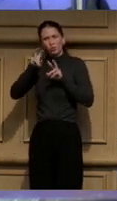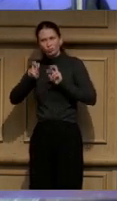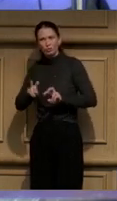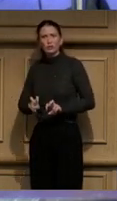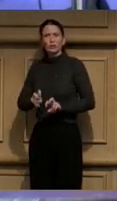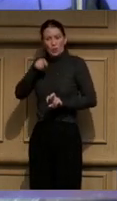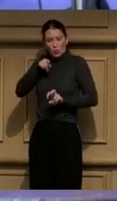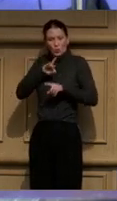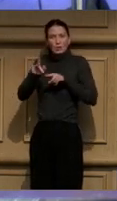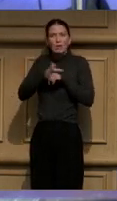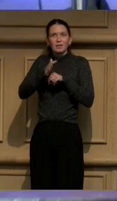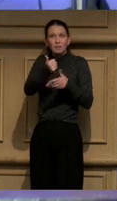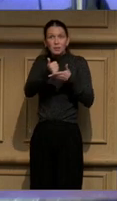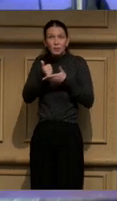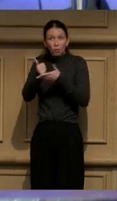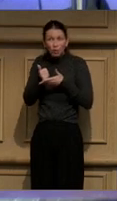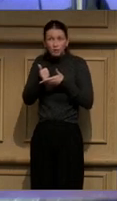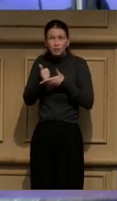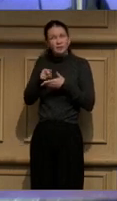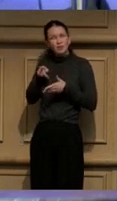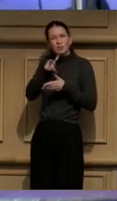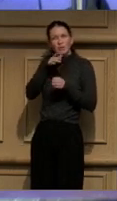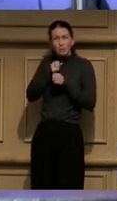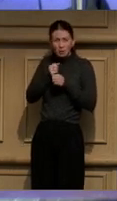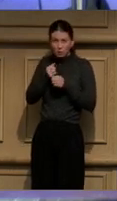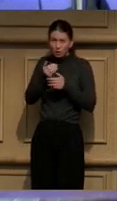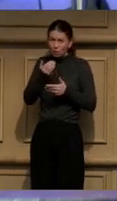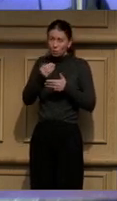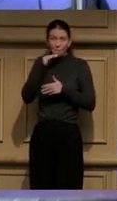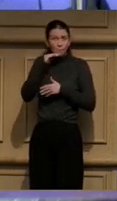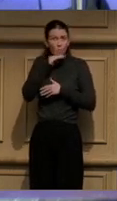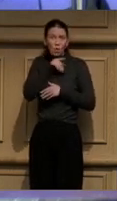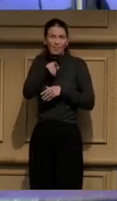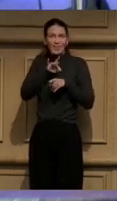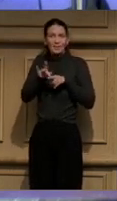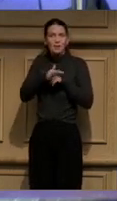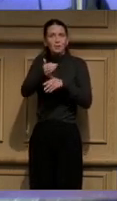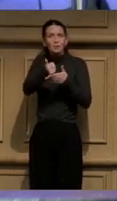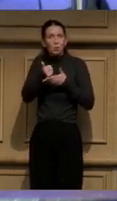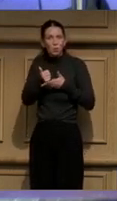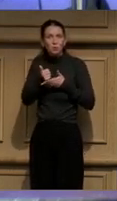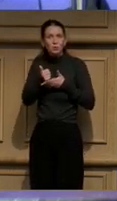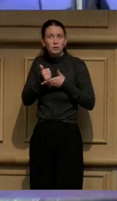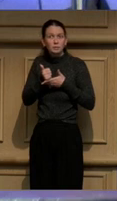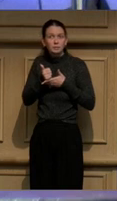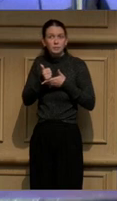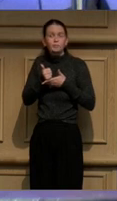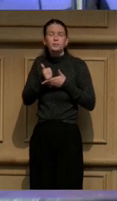how important that is, and I'm wondering about the